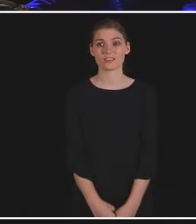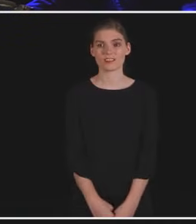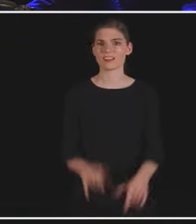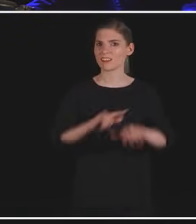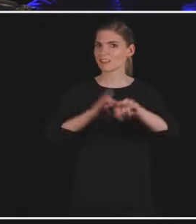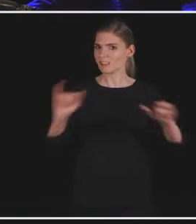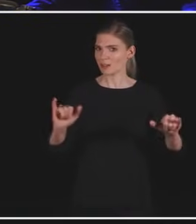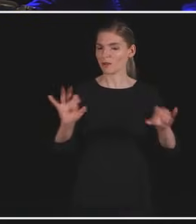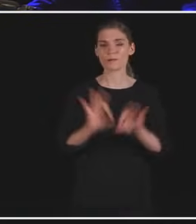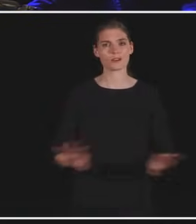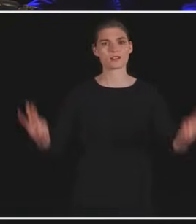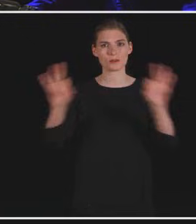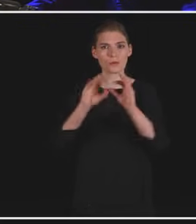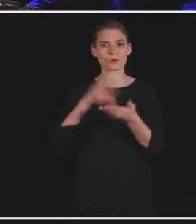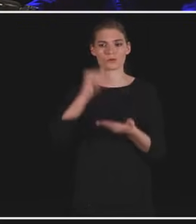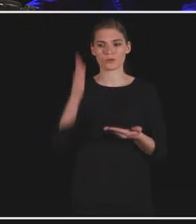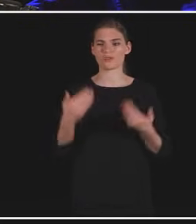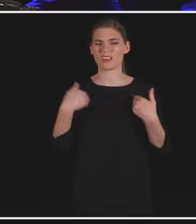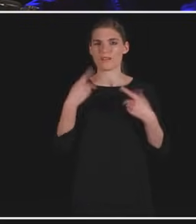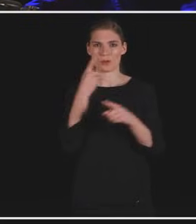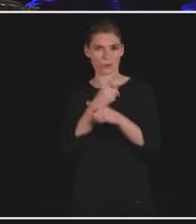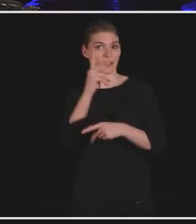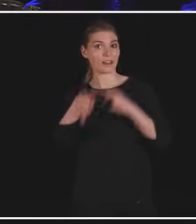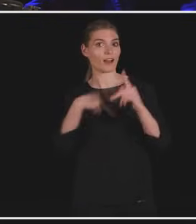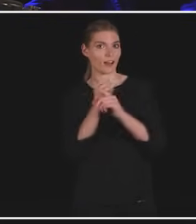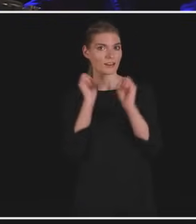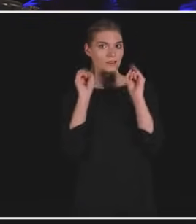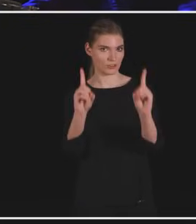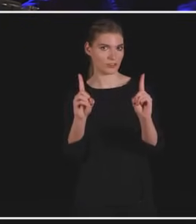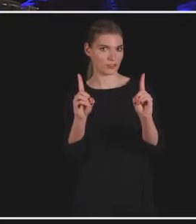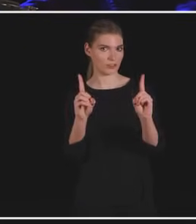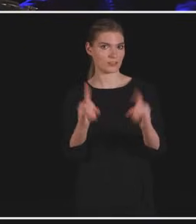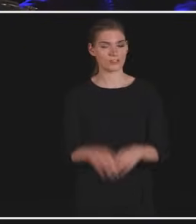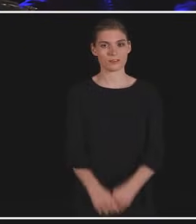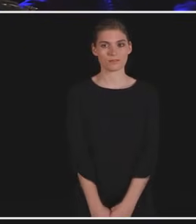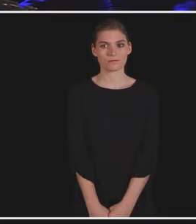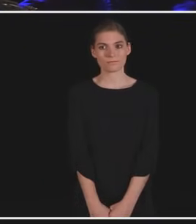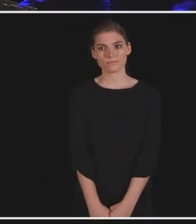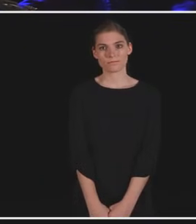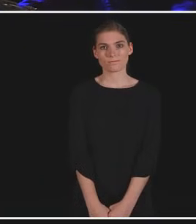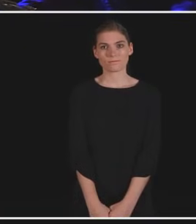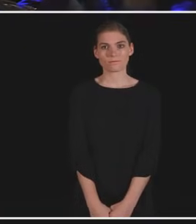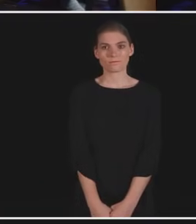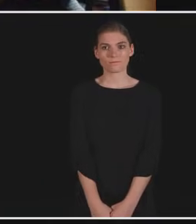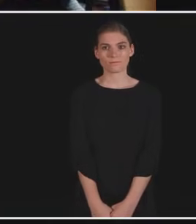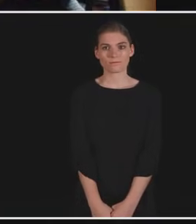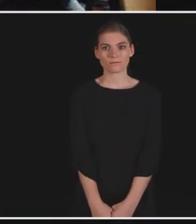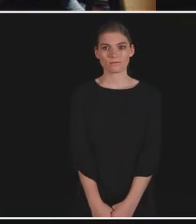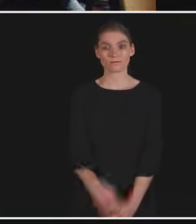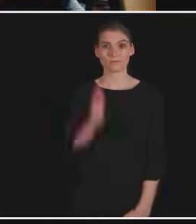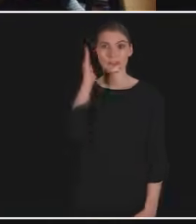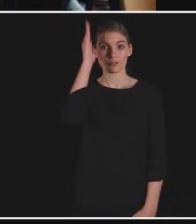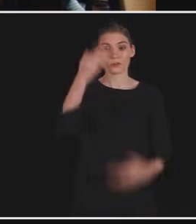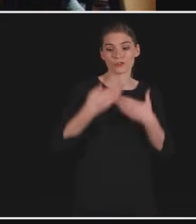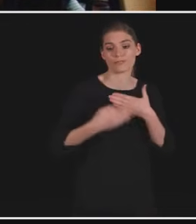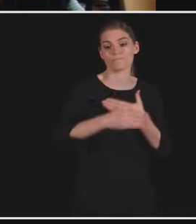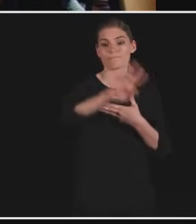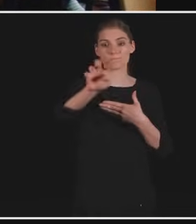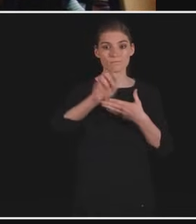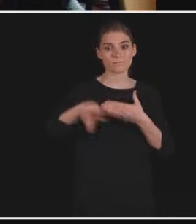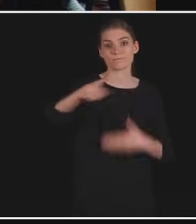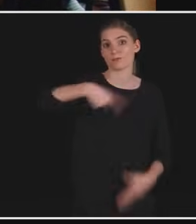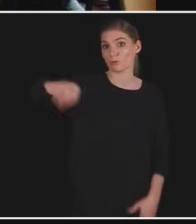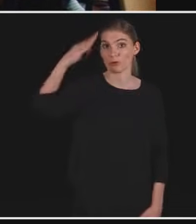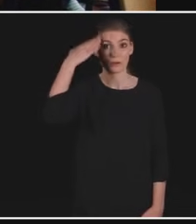possible. And we need to make sure that kids have access to the right type of education. There's no way to predict what the future